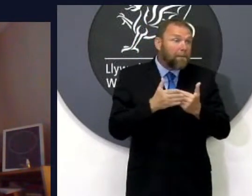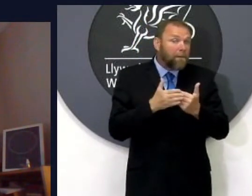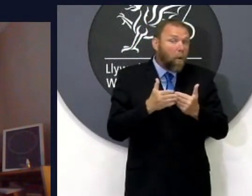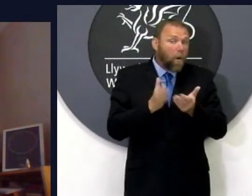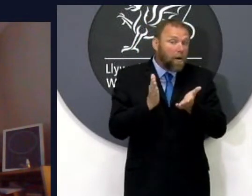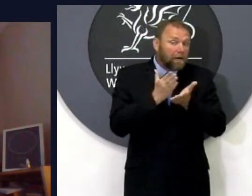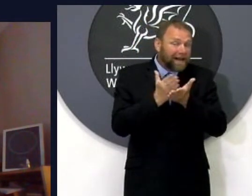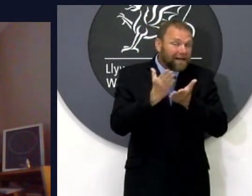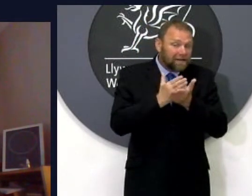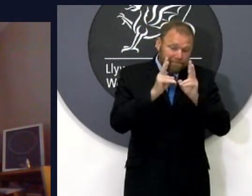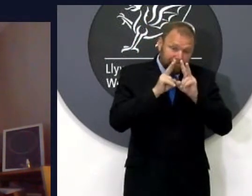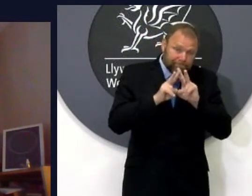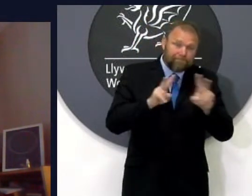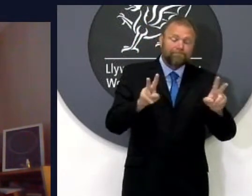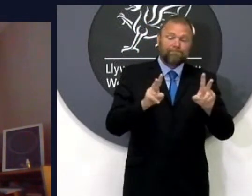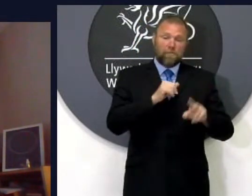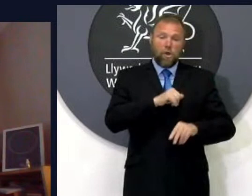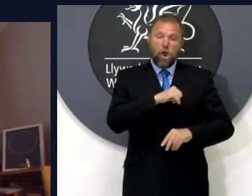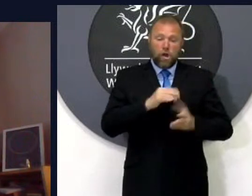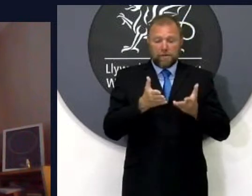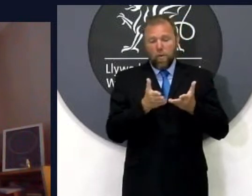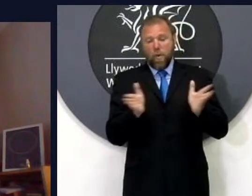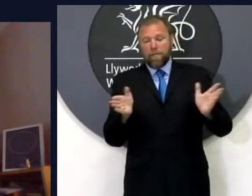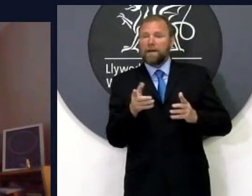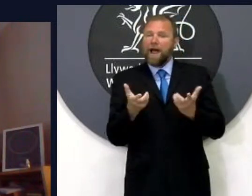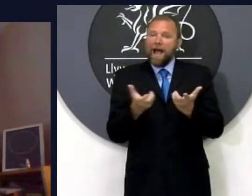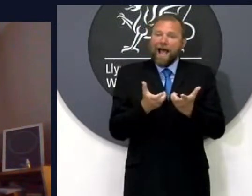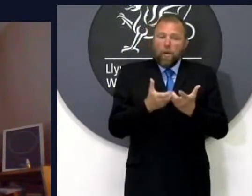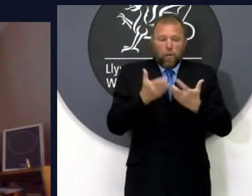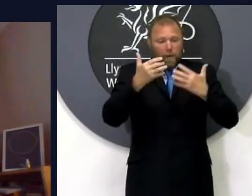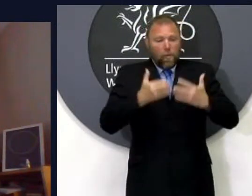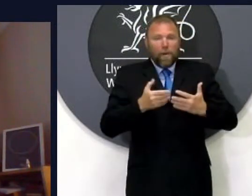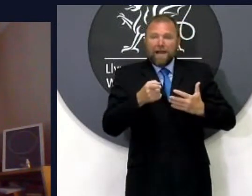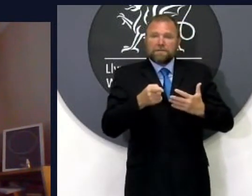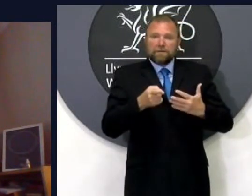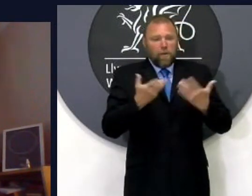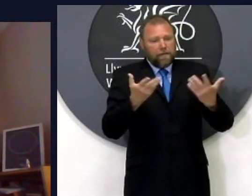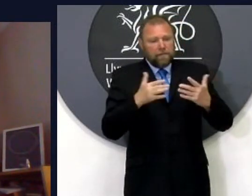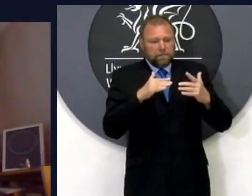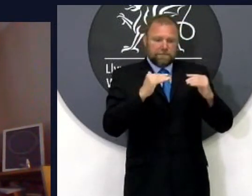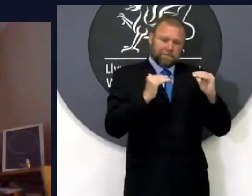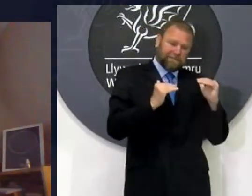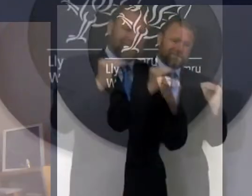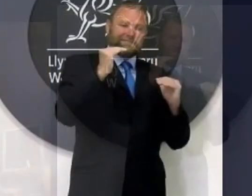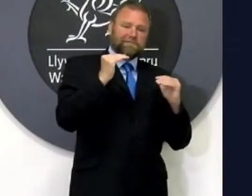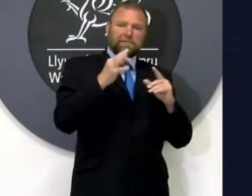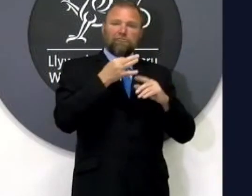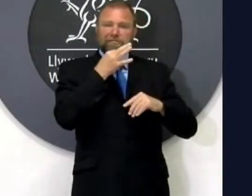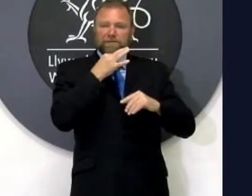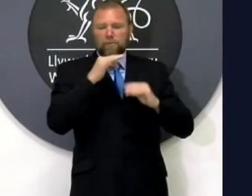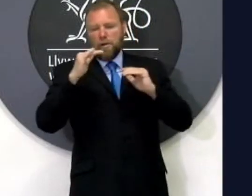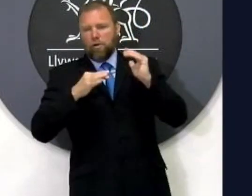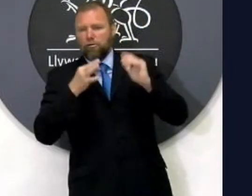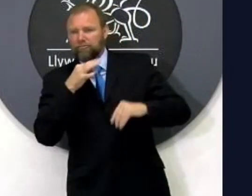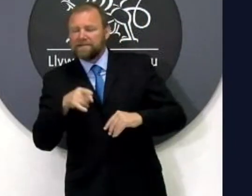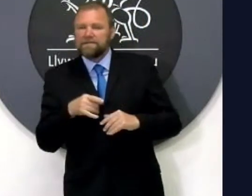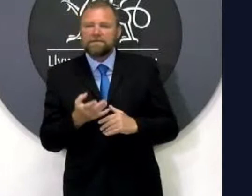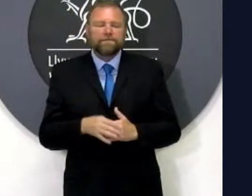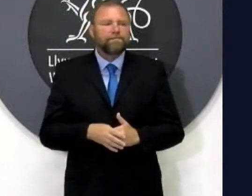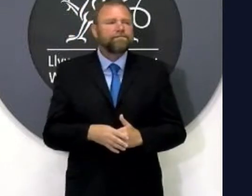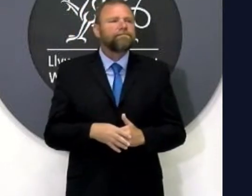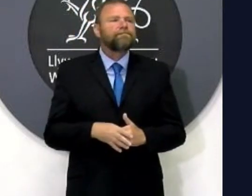you calculate whether interventions are escalated or de-escalated in future? Thanks very